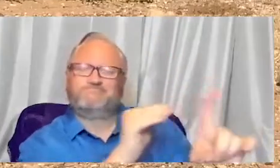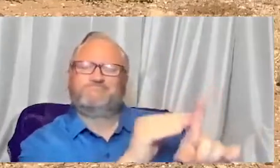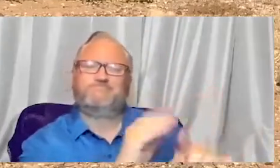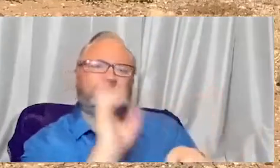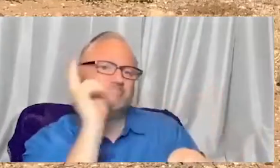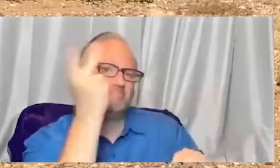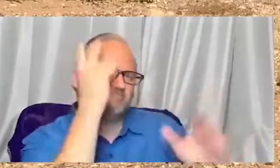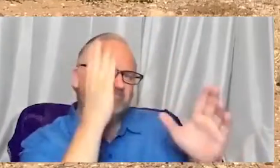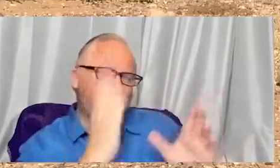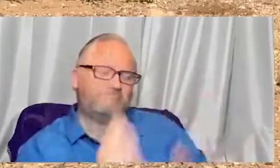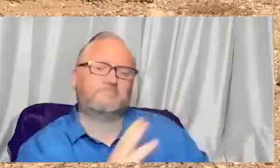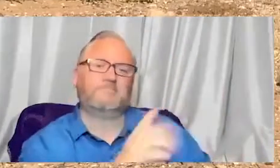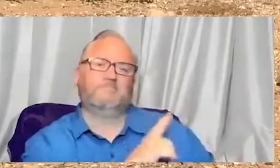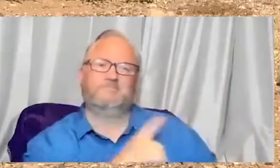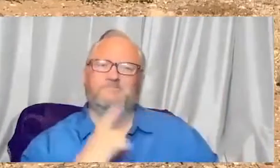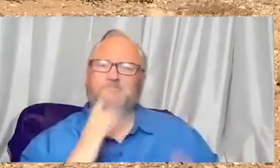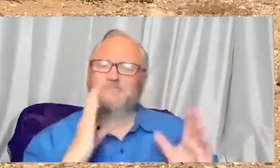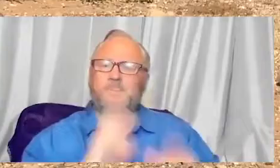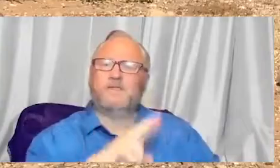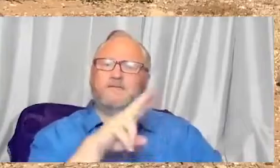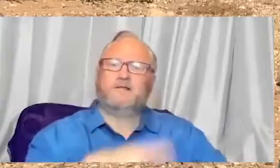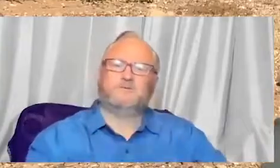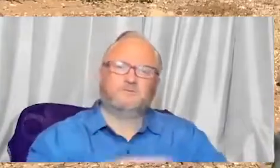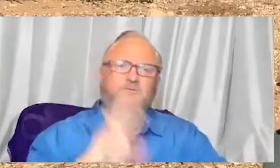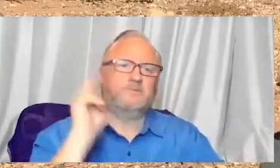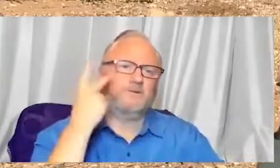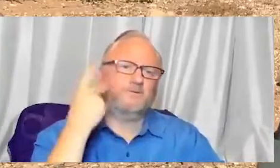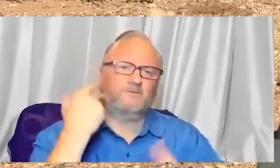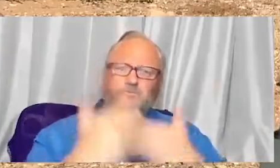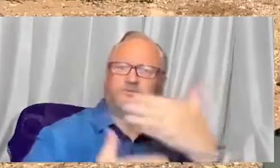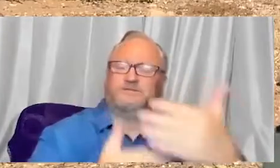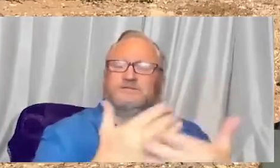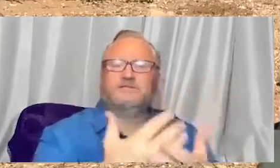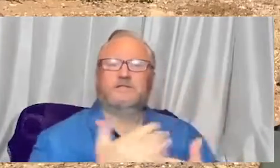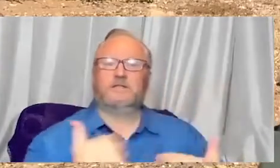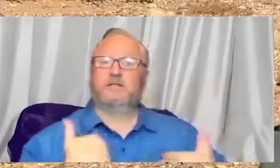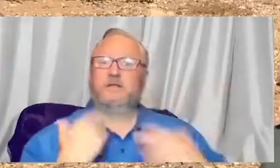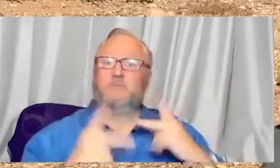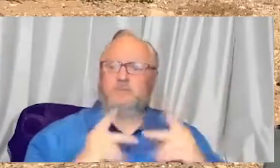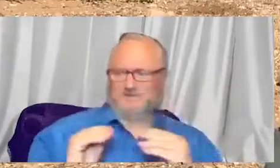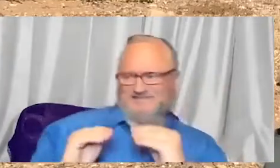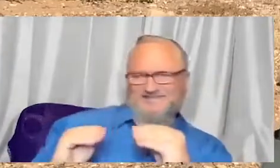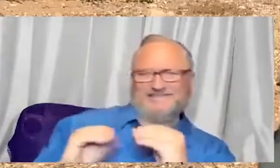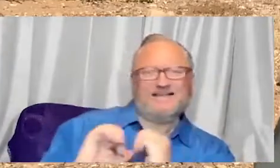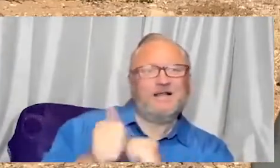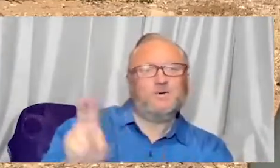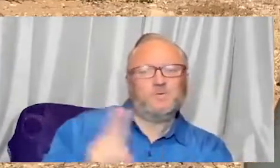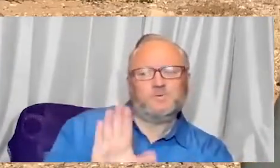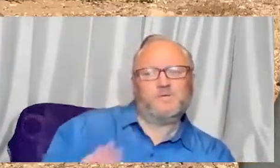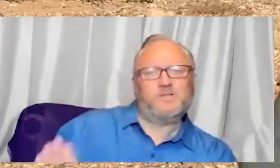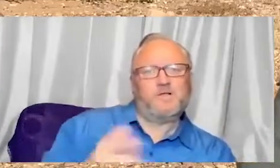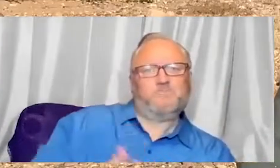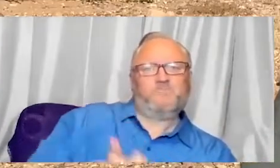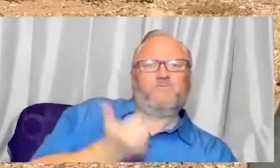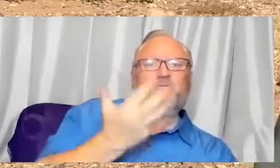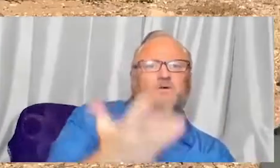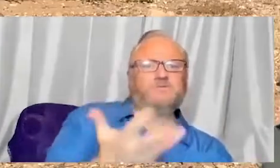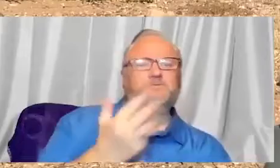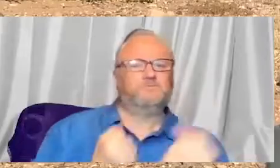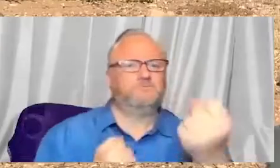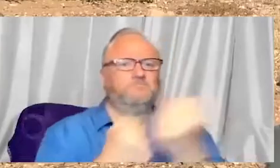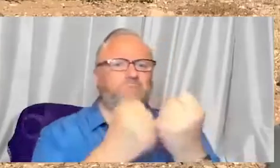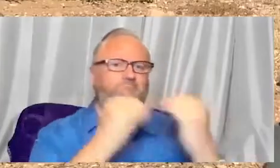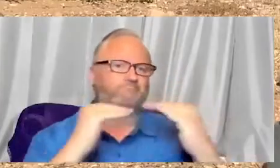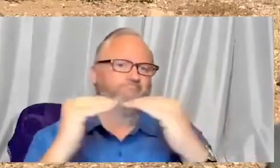and national political proceedings, teaching our young people how to use their voices for justice,